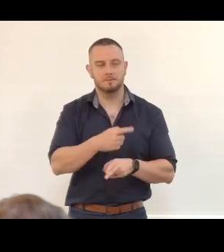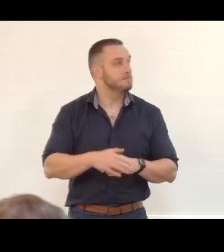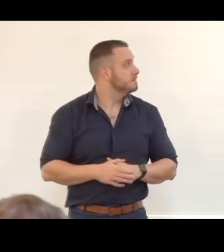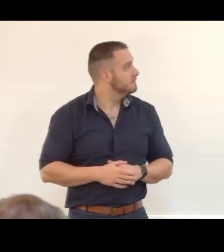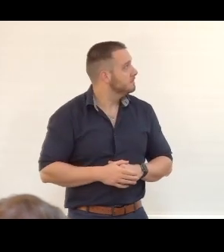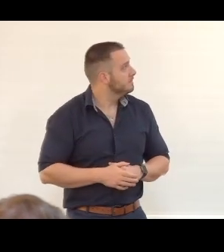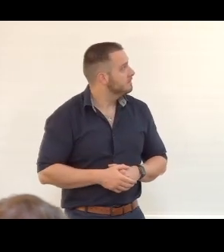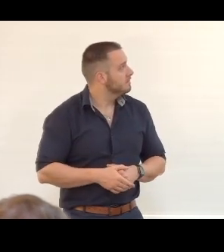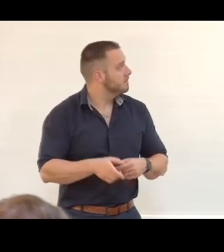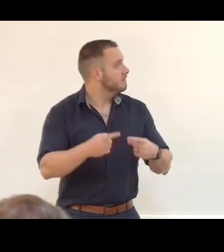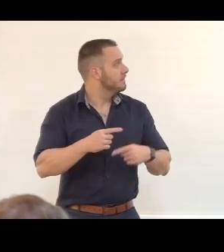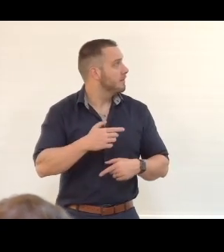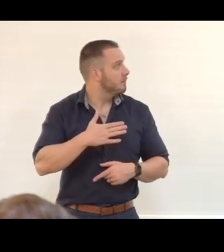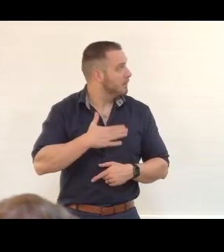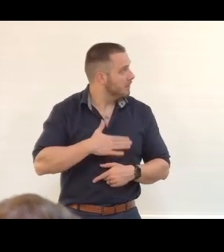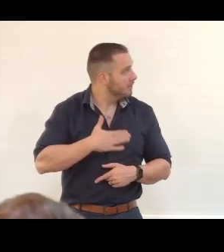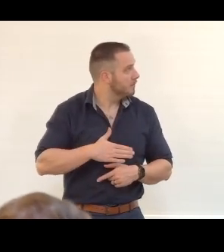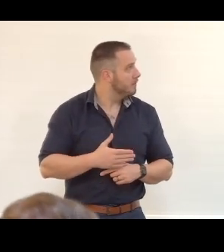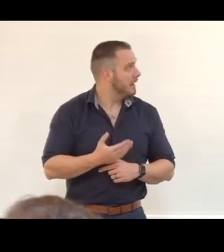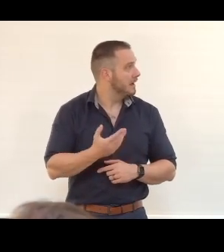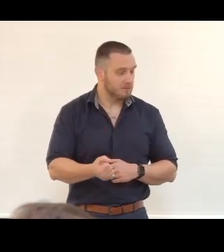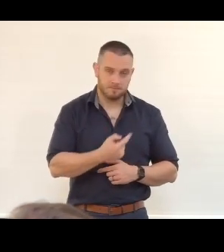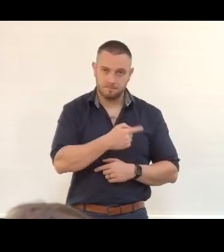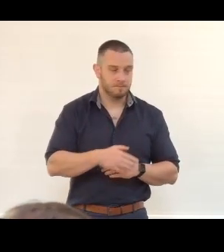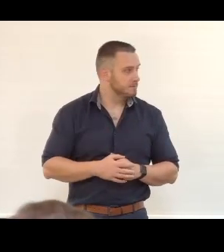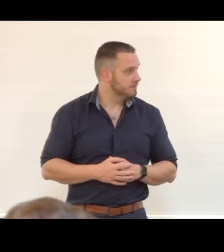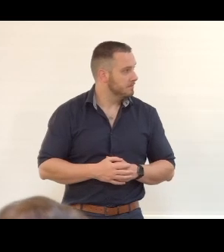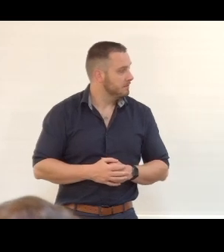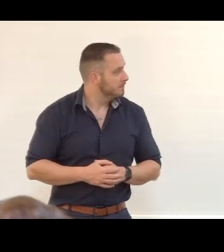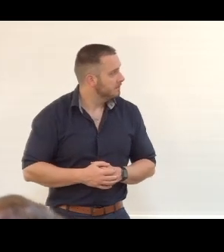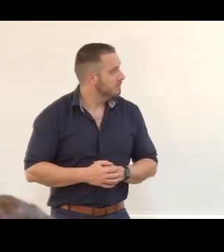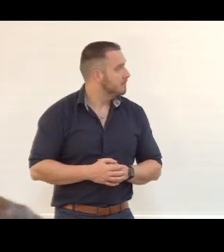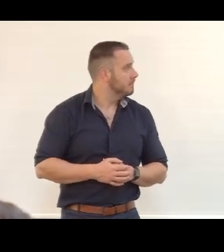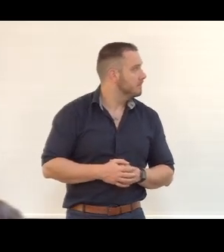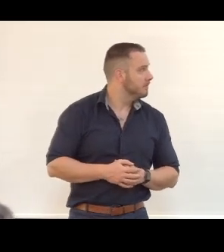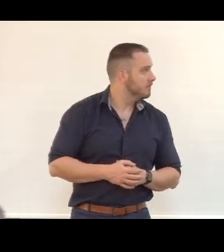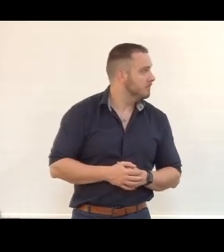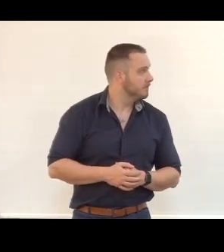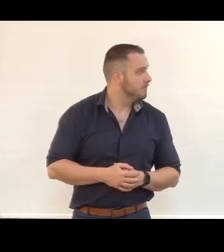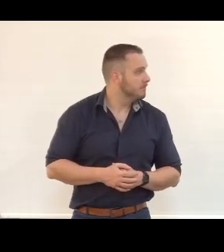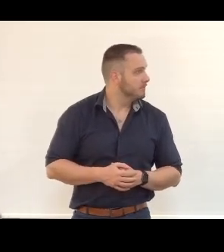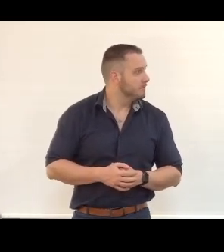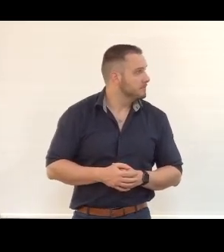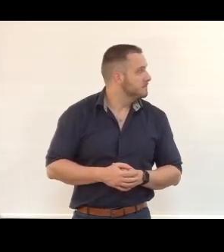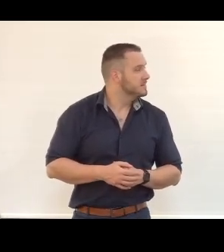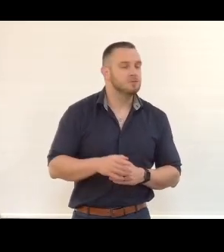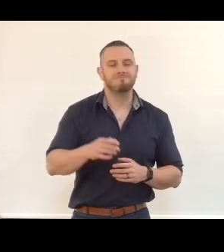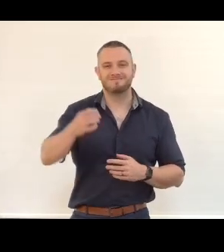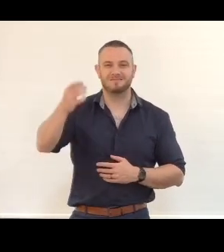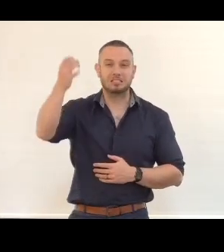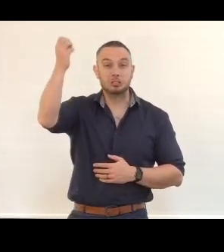This is the bathroom, so we have a compost toilet, urinal, and a shower. Of course, it's a moon mission, so the showers are very, very